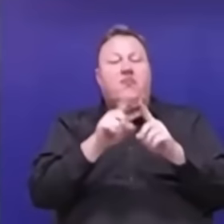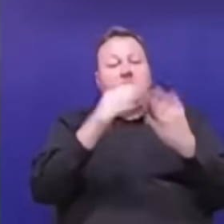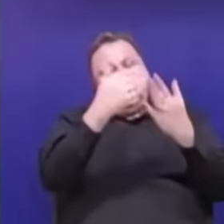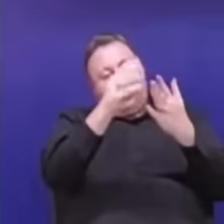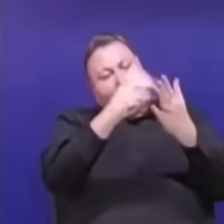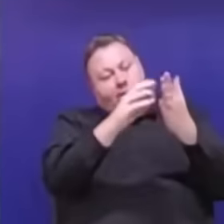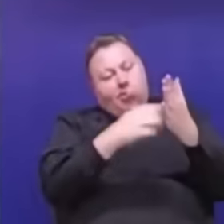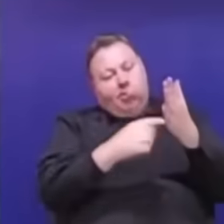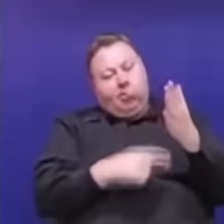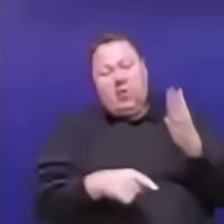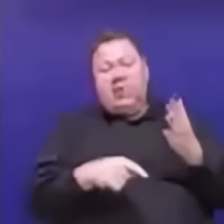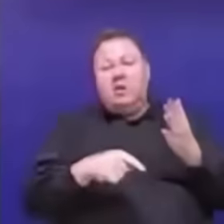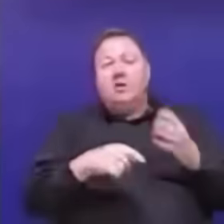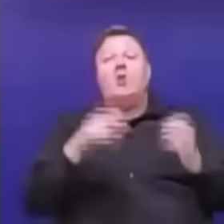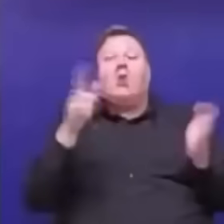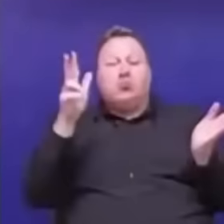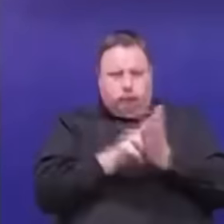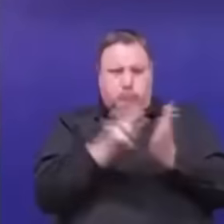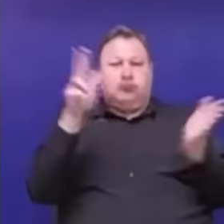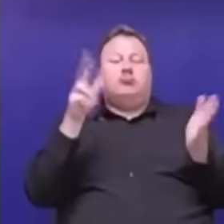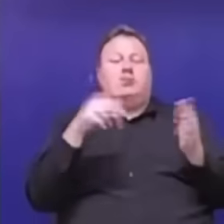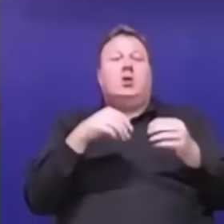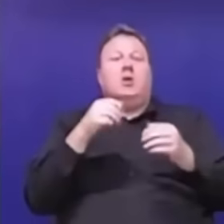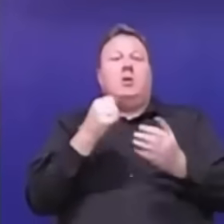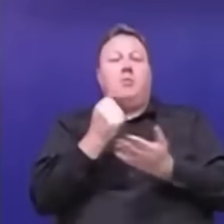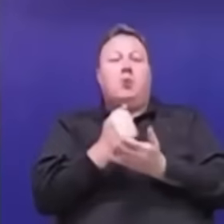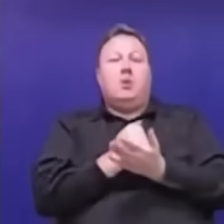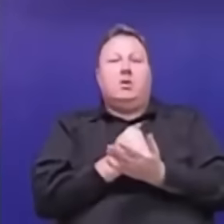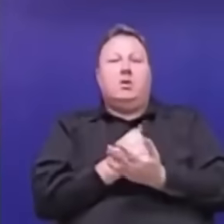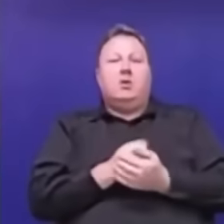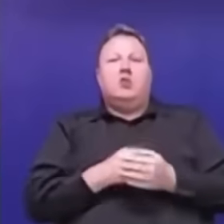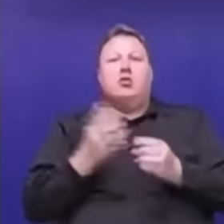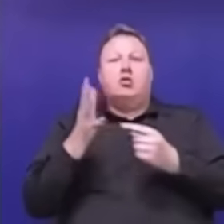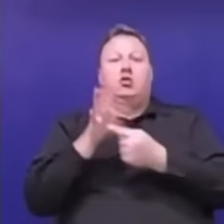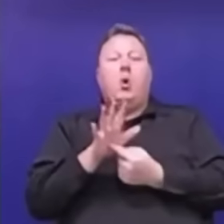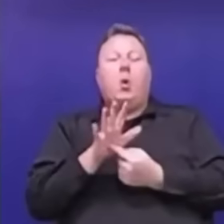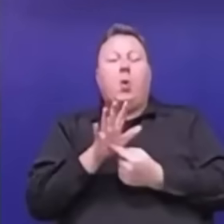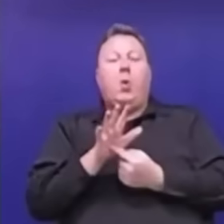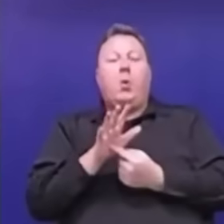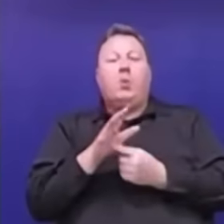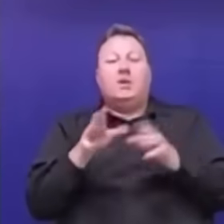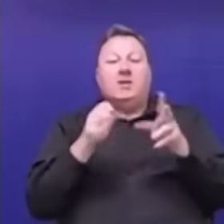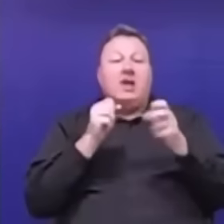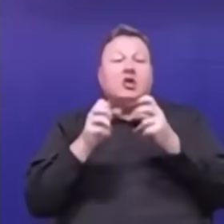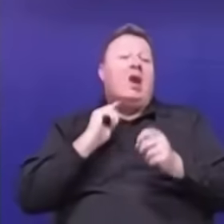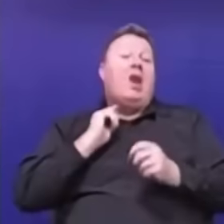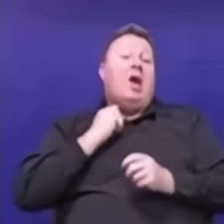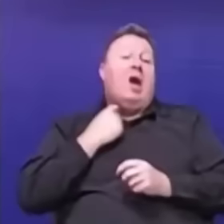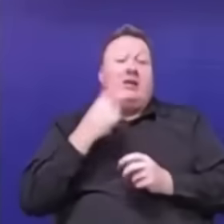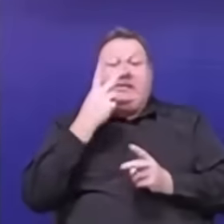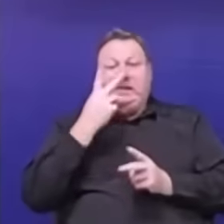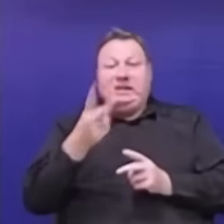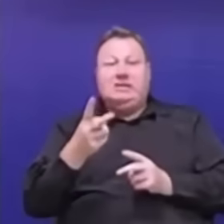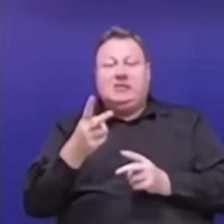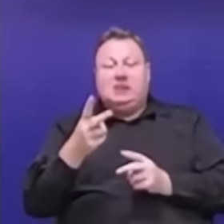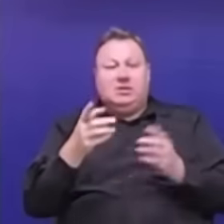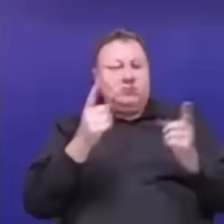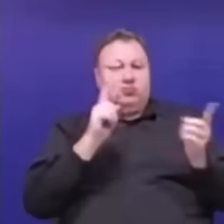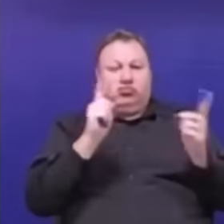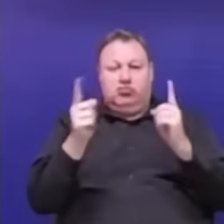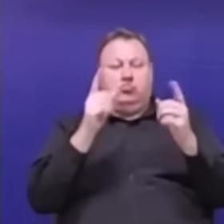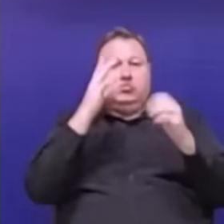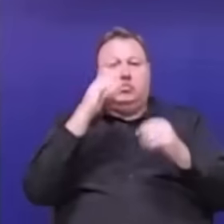the authenticity of a passport and by using liveness detection to verify a selfie of the applicant against their passport